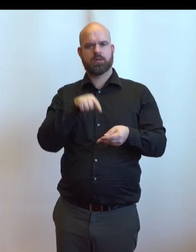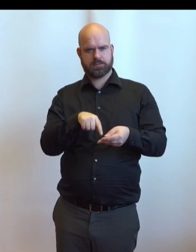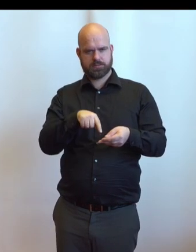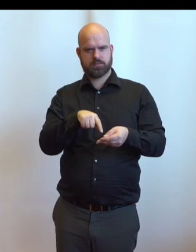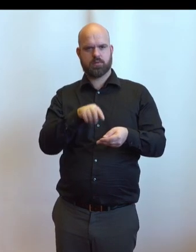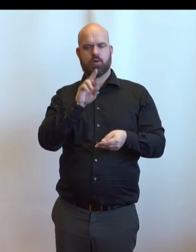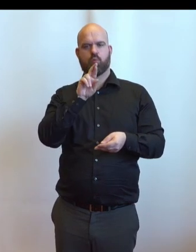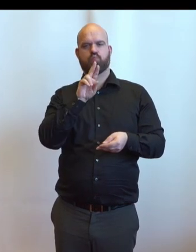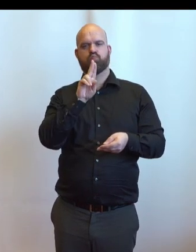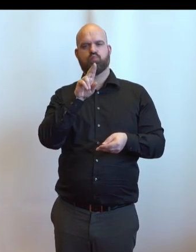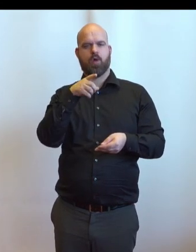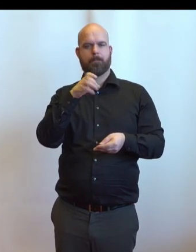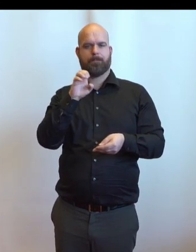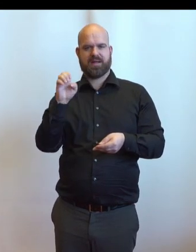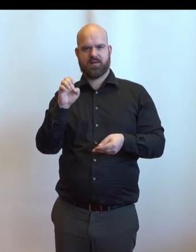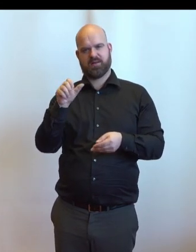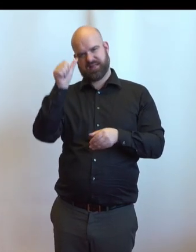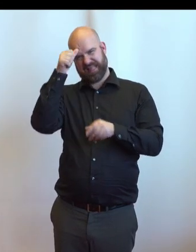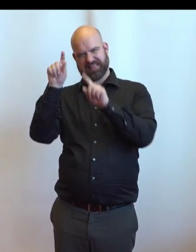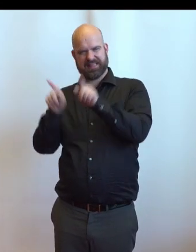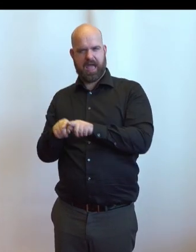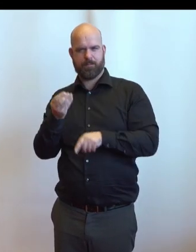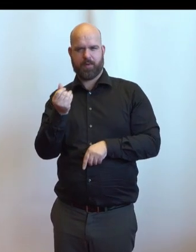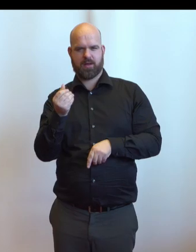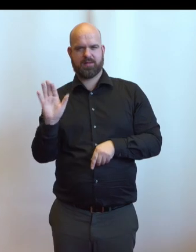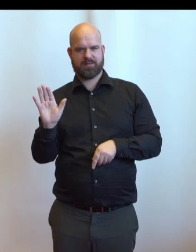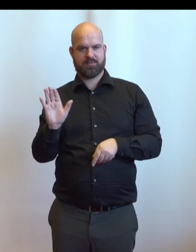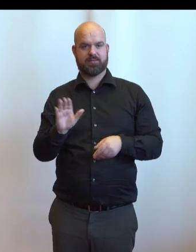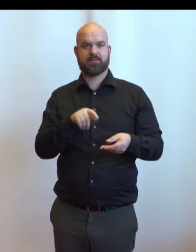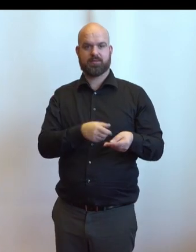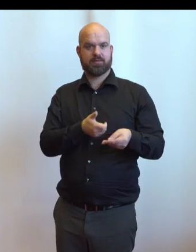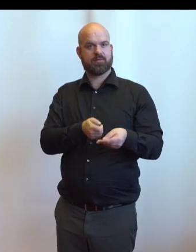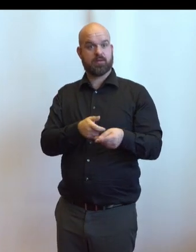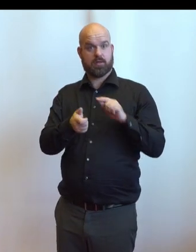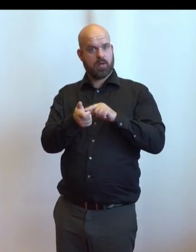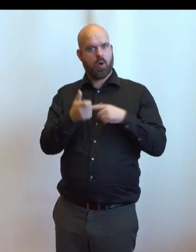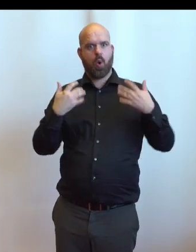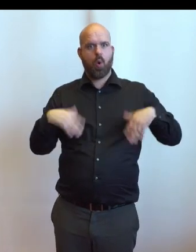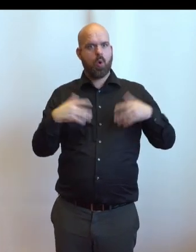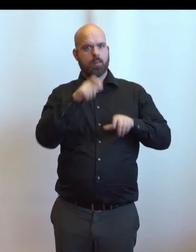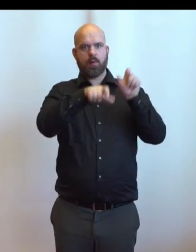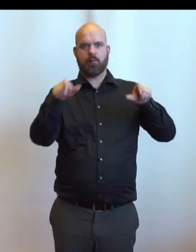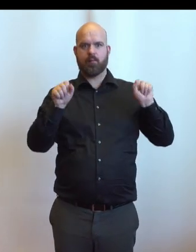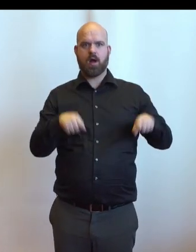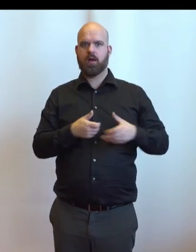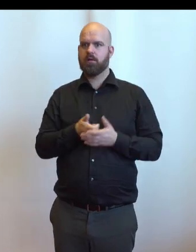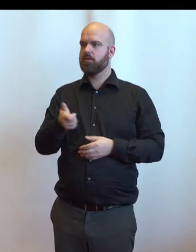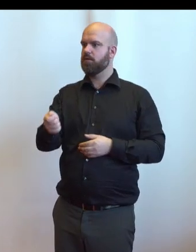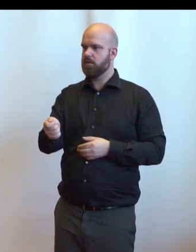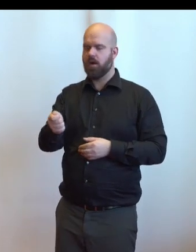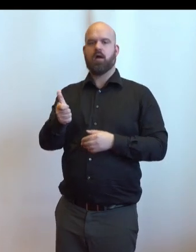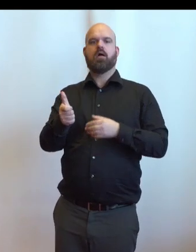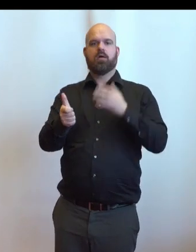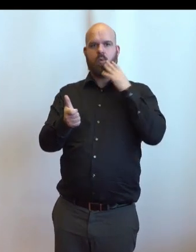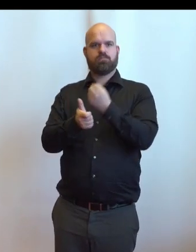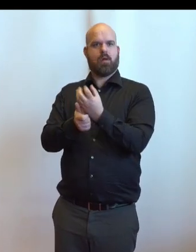We are very happy to say that this is a solution a lot of people are using, and they are feeling that they're getting more empowered to lead a normal